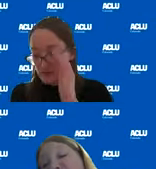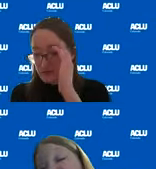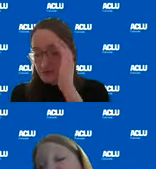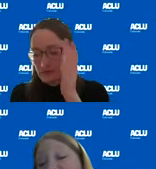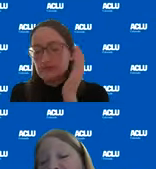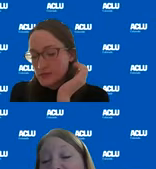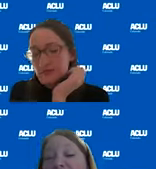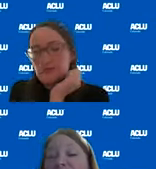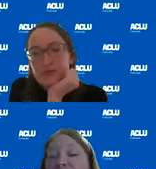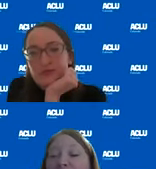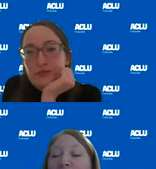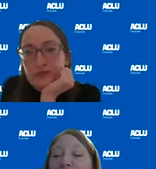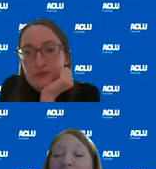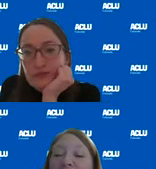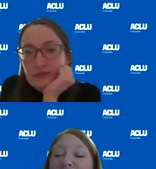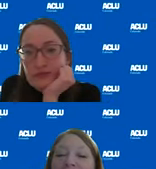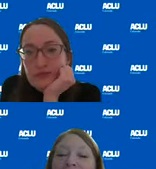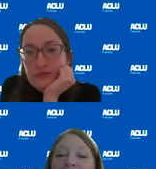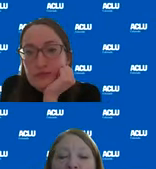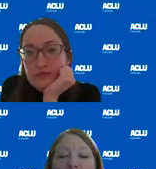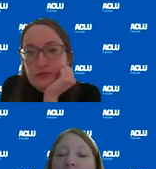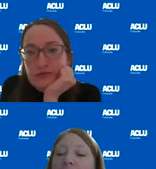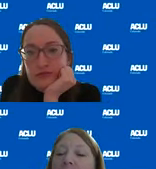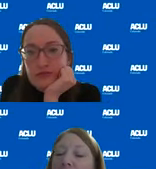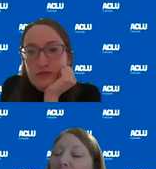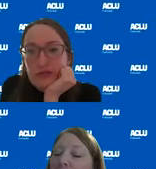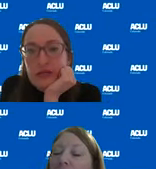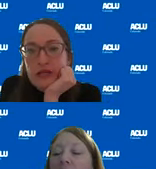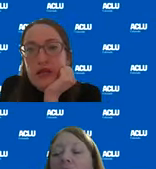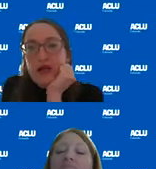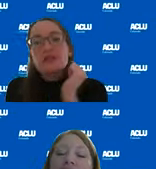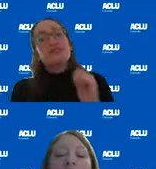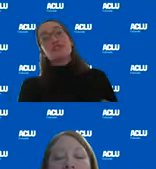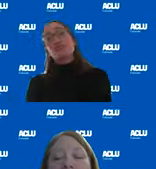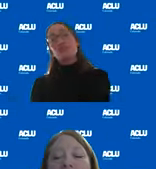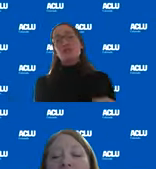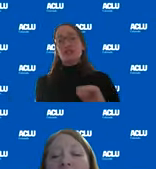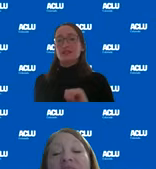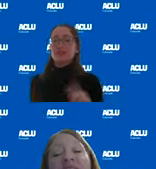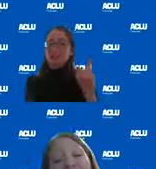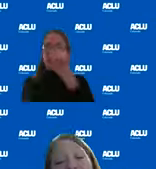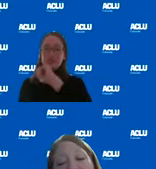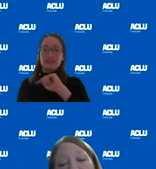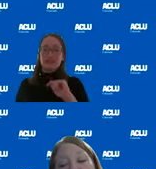that's not true. That's just one of those urban legends, I guess? It's disinformation.